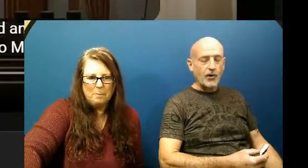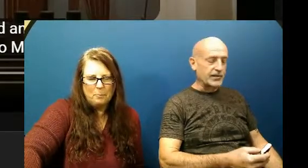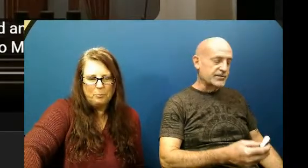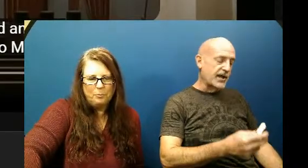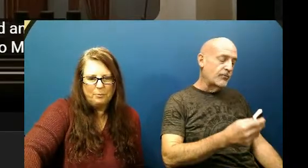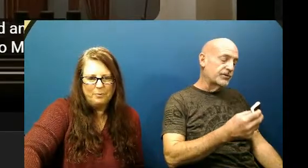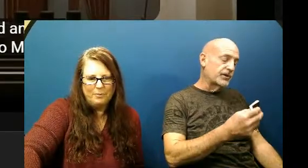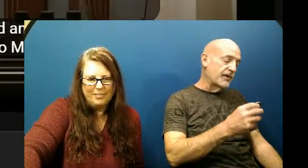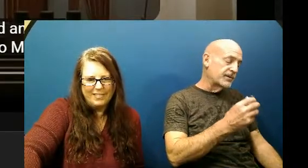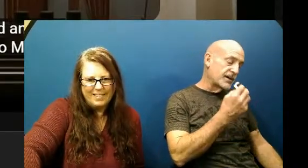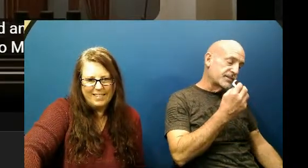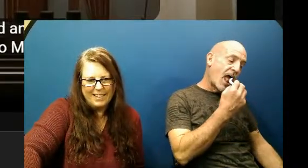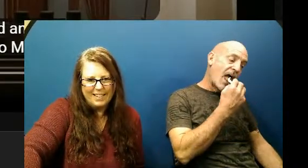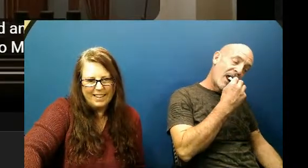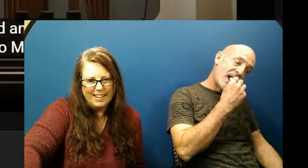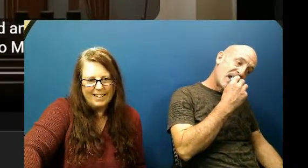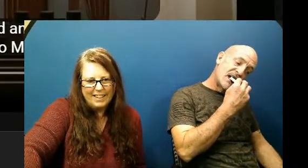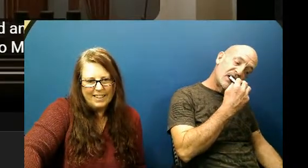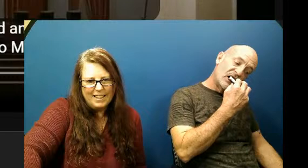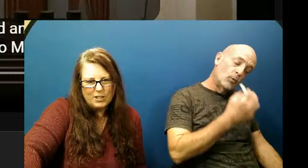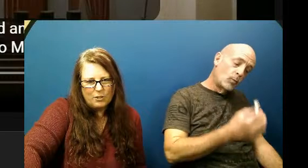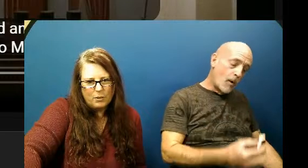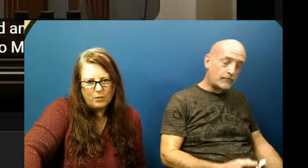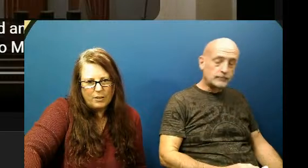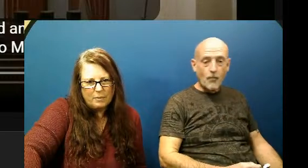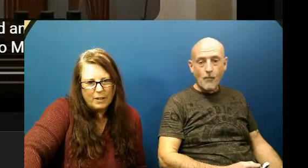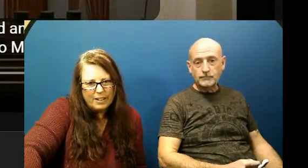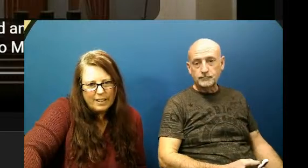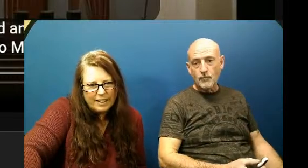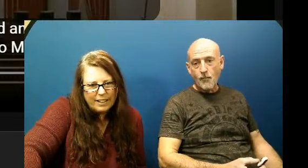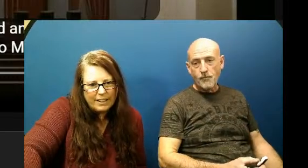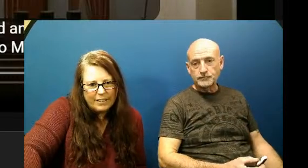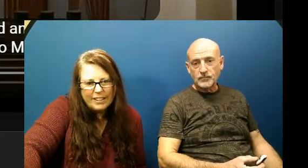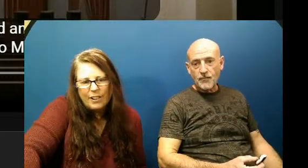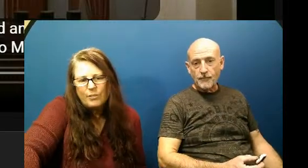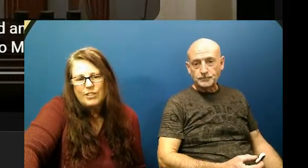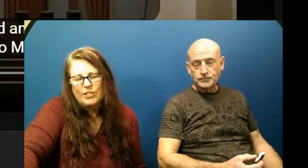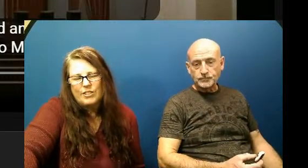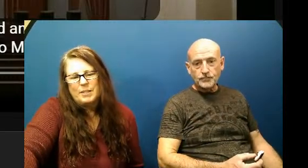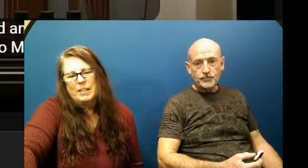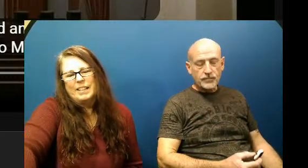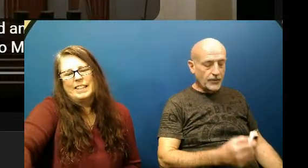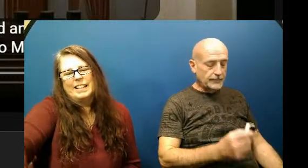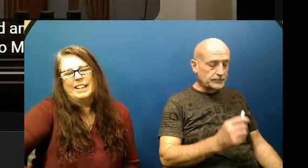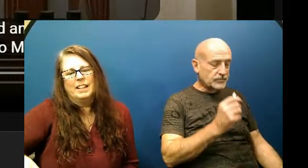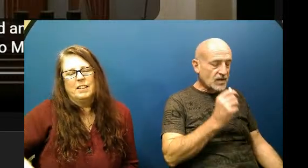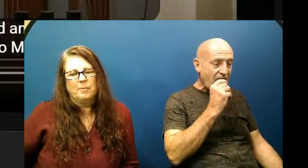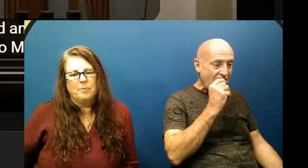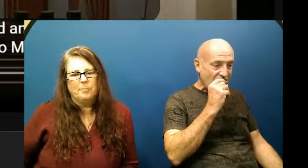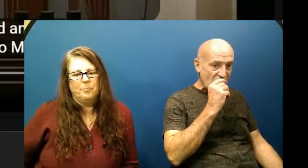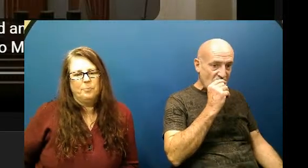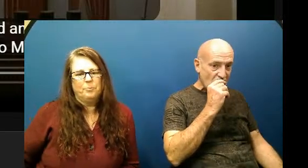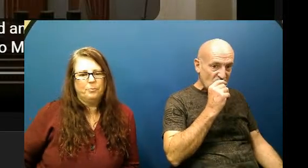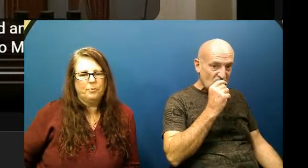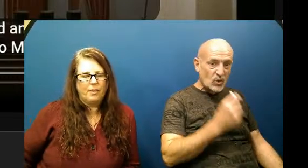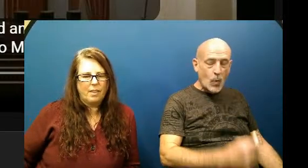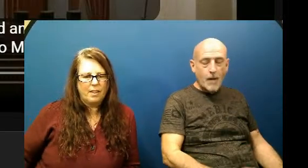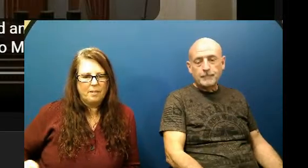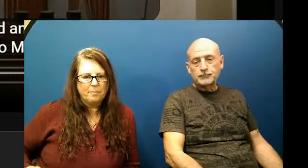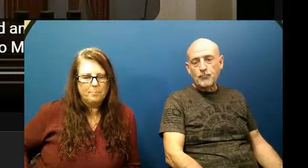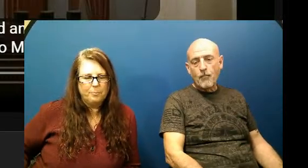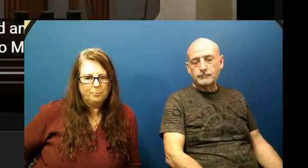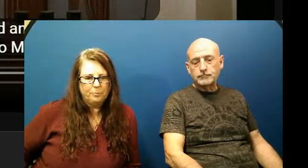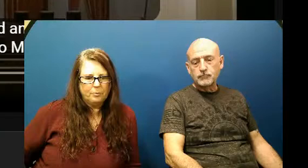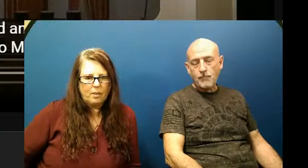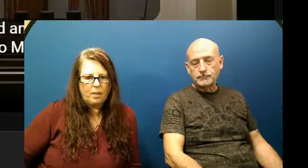it's pointless to hate what the government does. Still farm freedom. And so now we're in this strange world where we're saying they